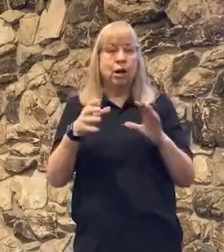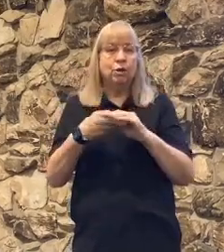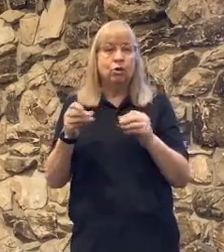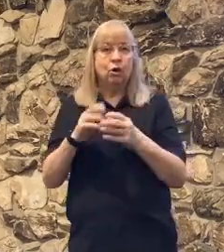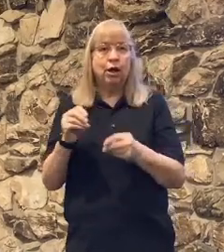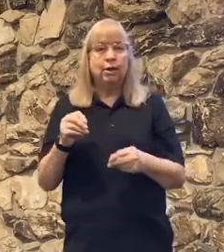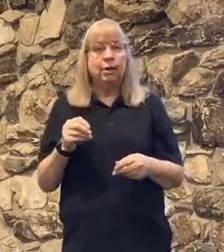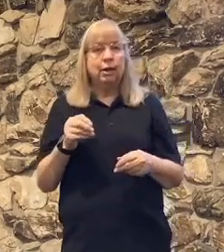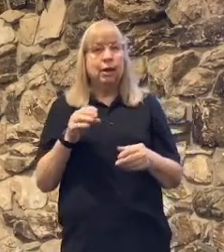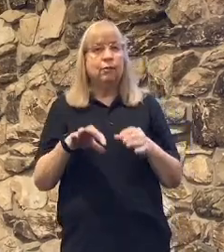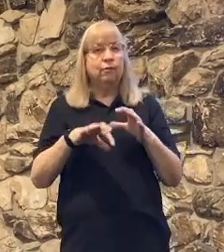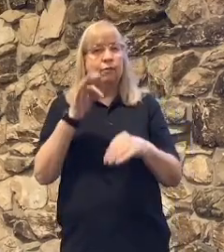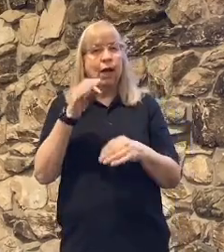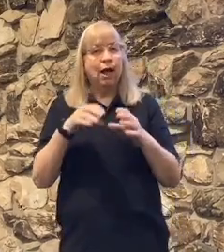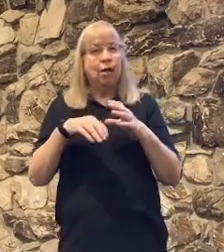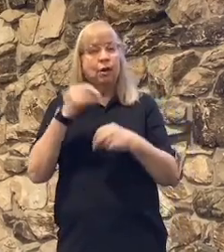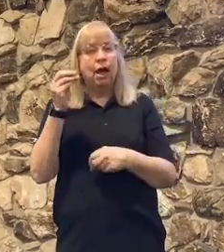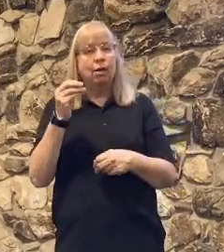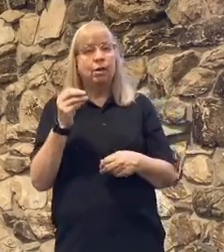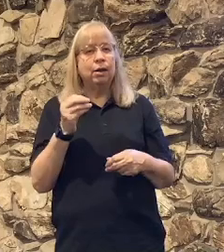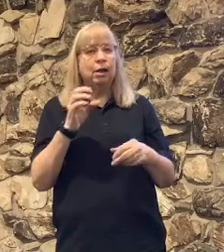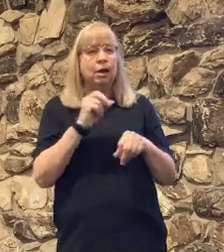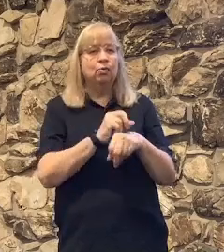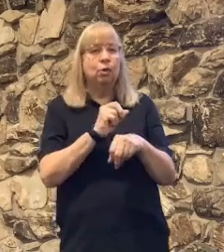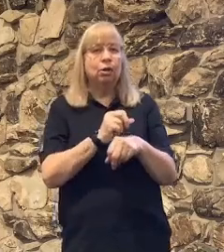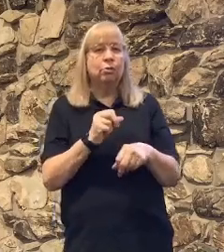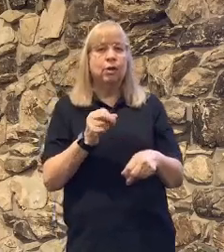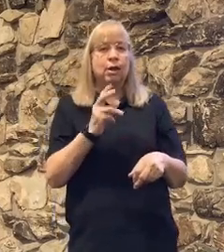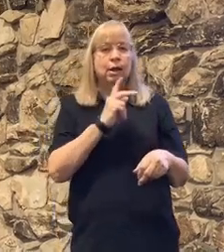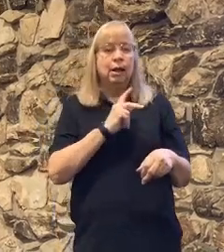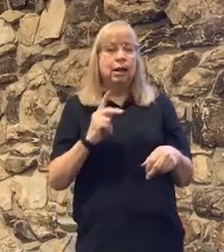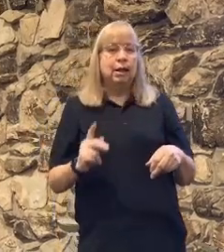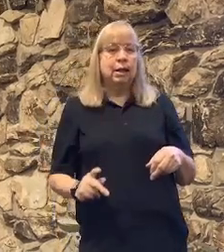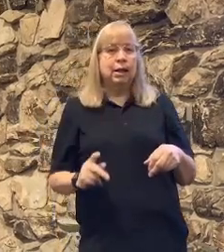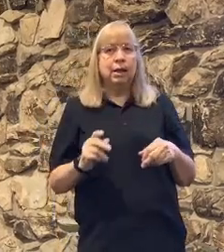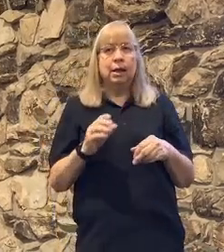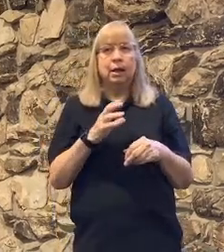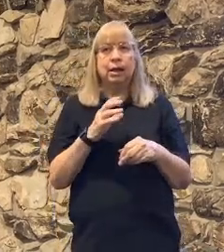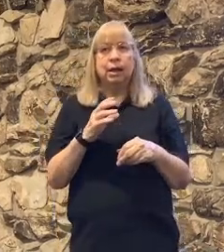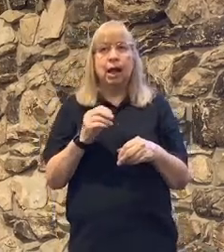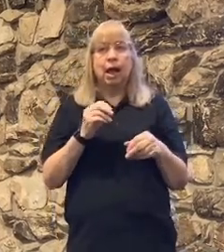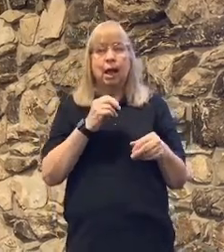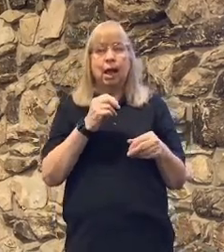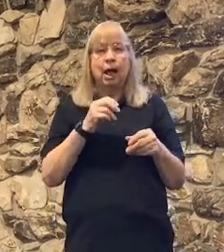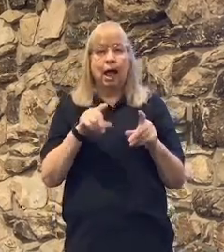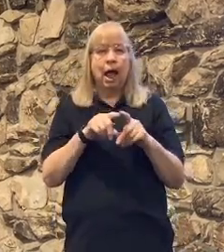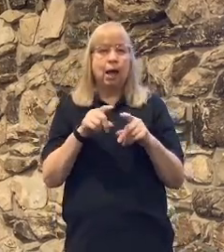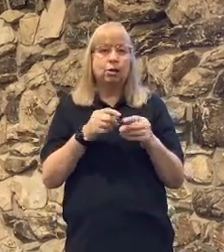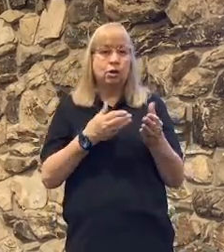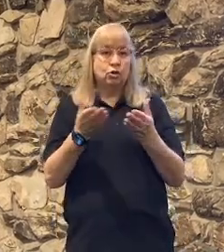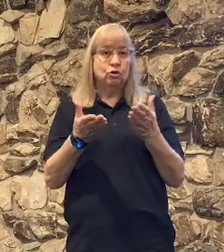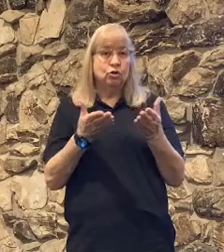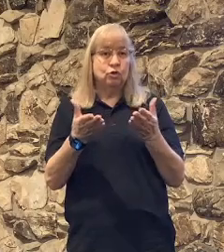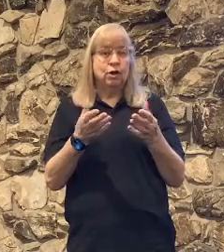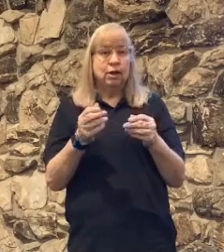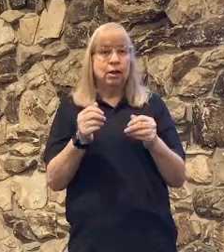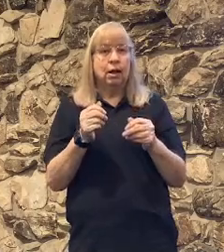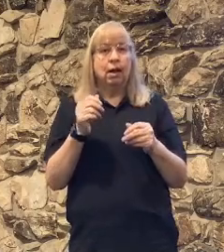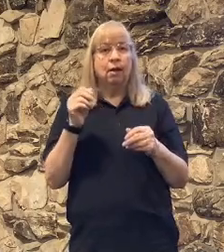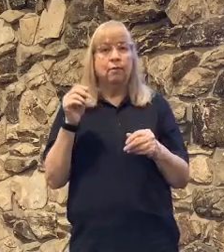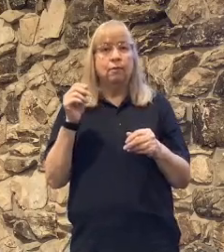out, he works with King Artaxerxes as a servant of his, one of his head servants. And